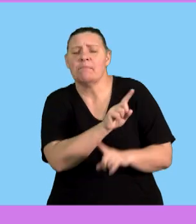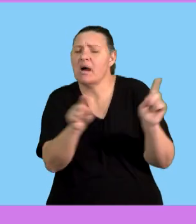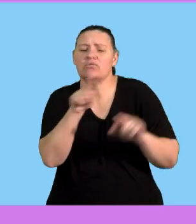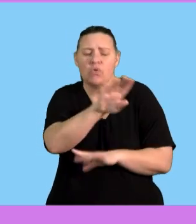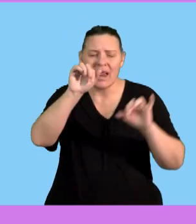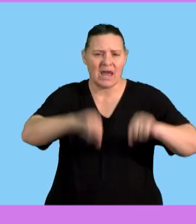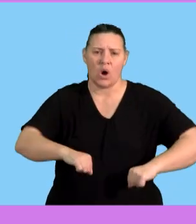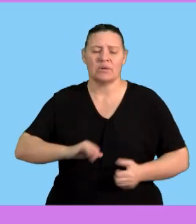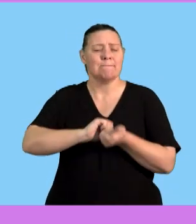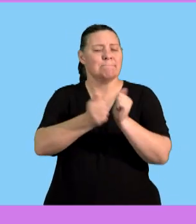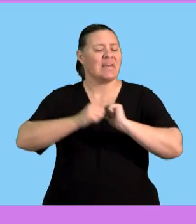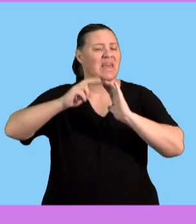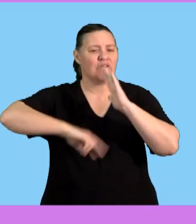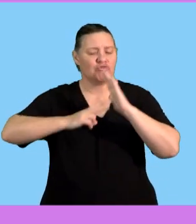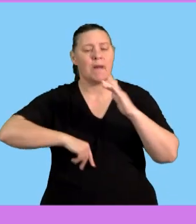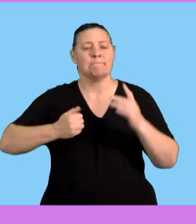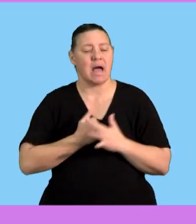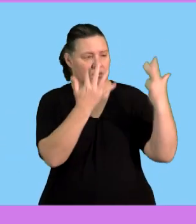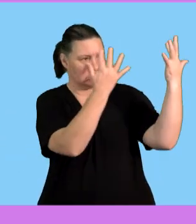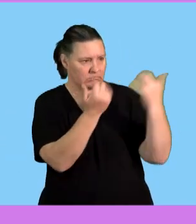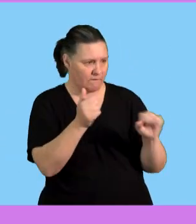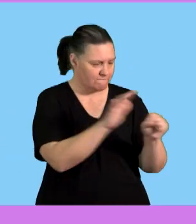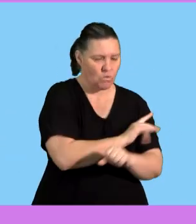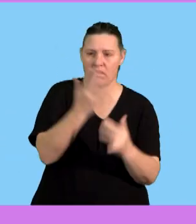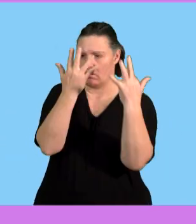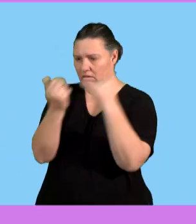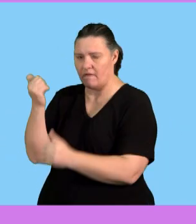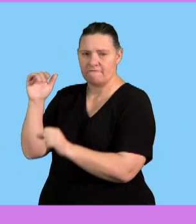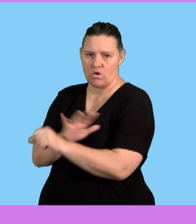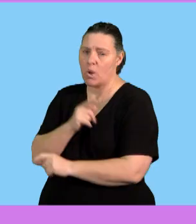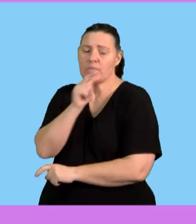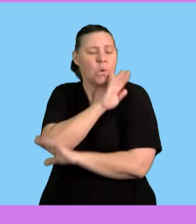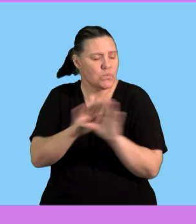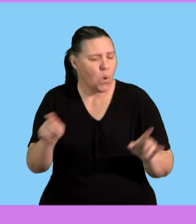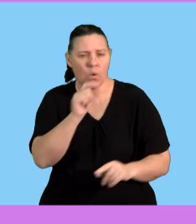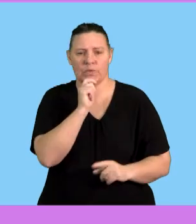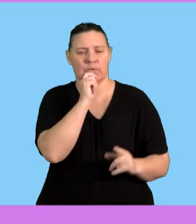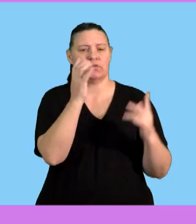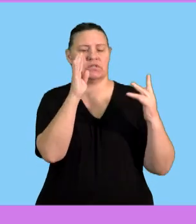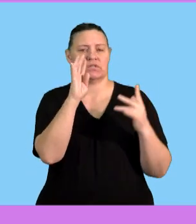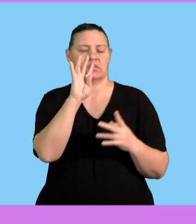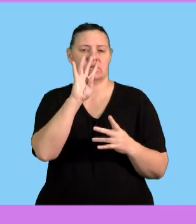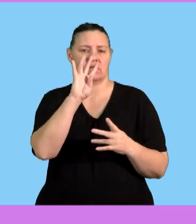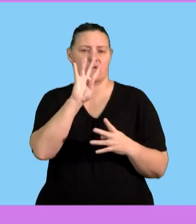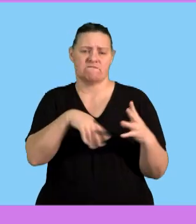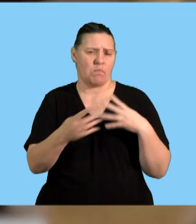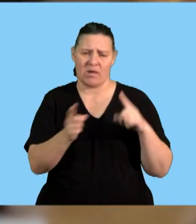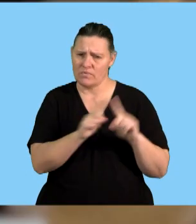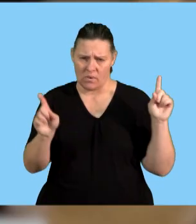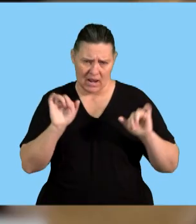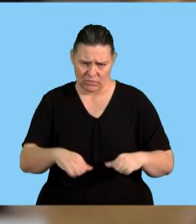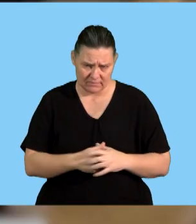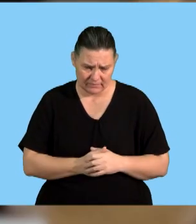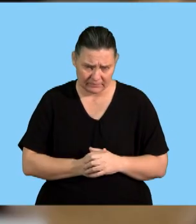interest. Remember, in mathematical literacy, simple and compound interest are calculated manually. You